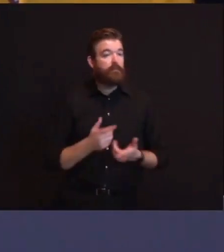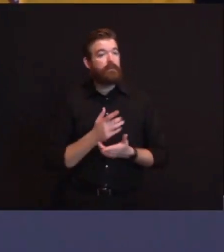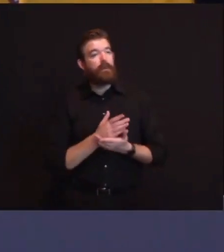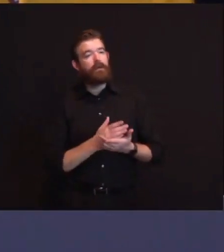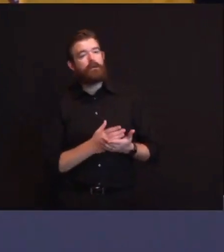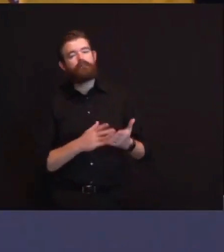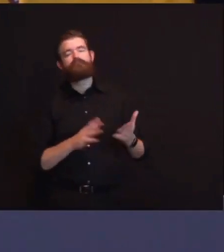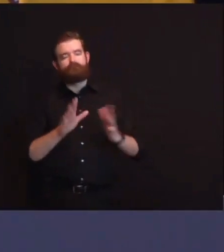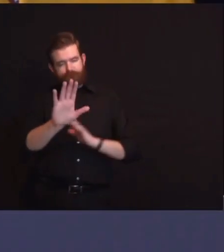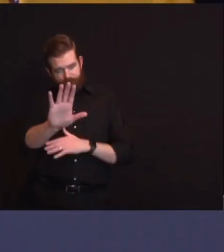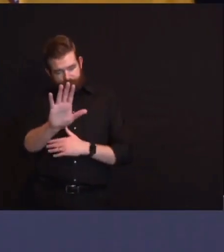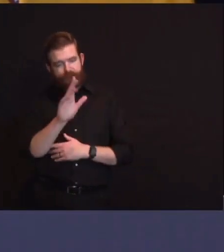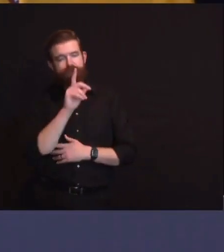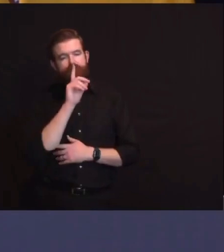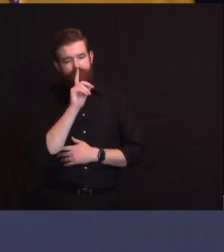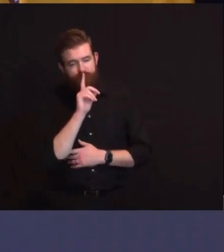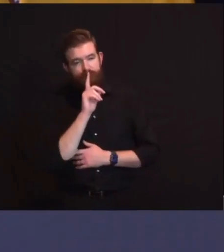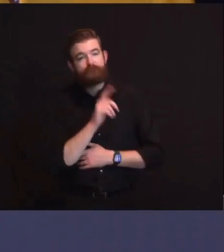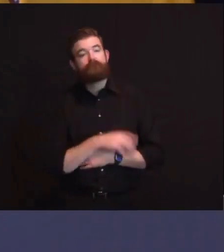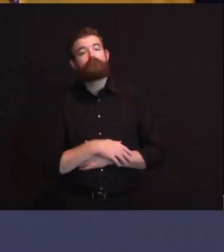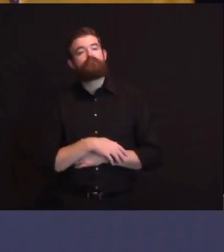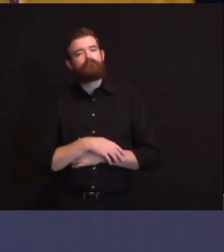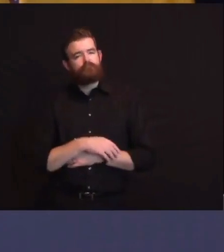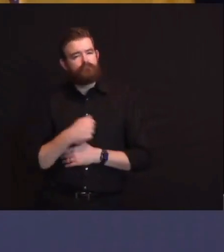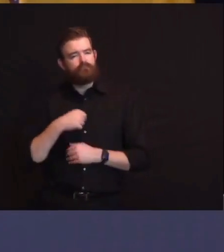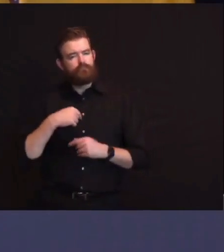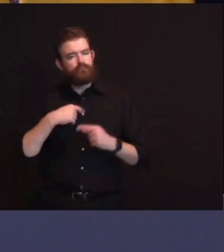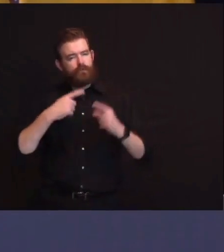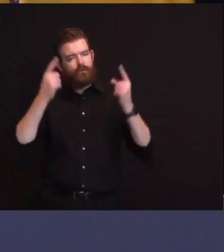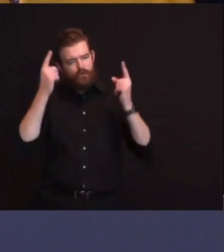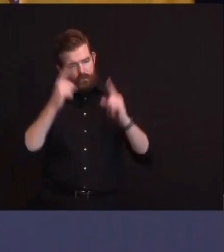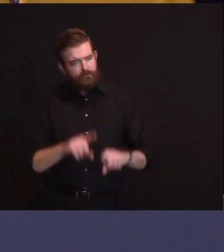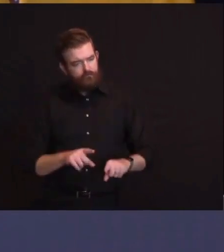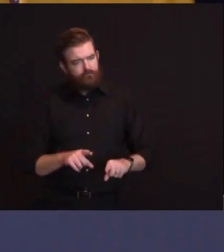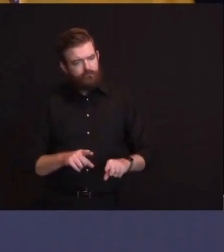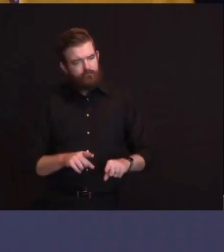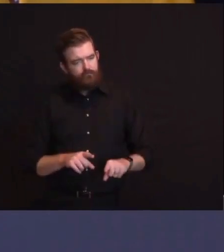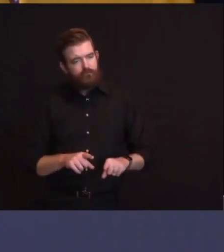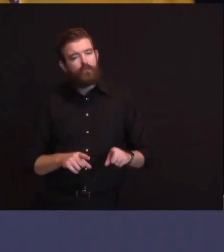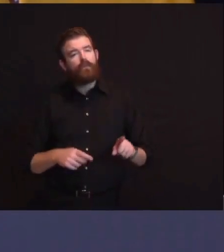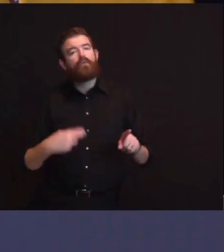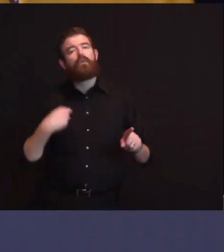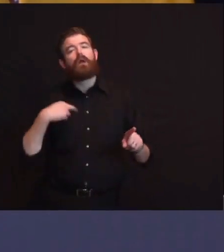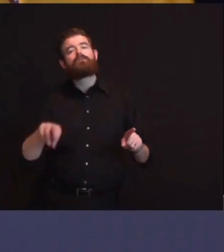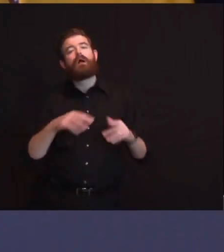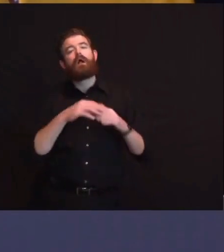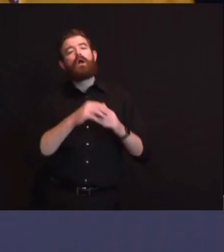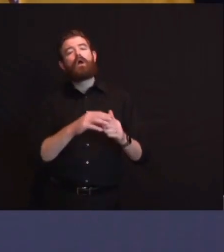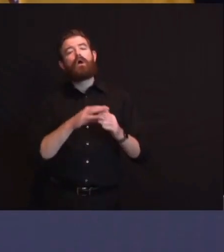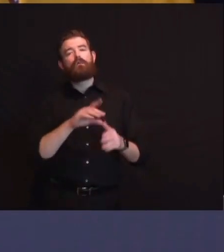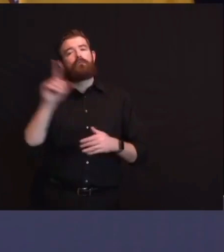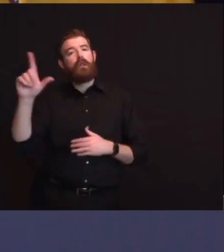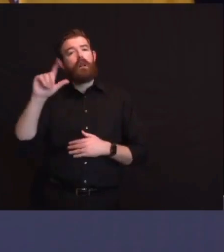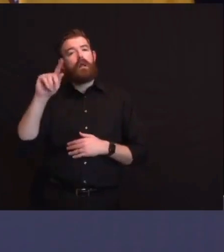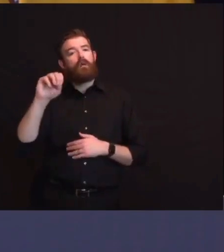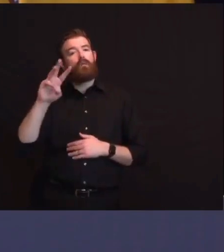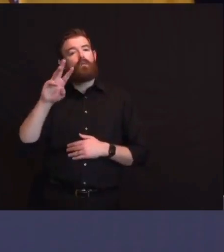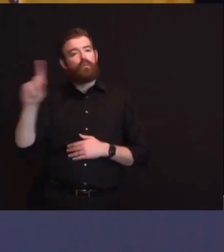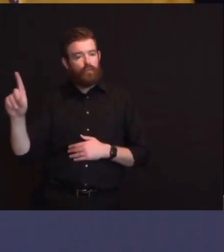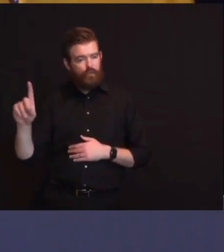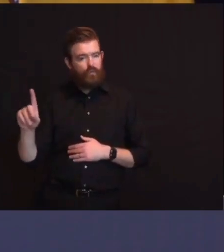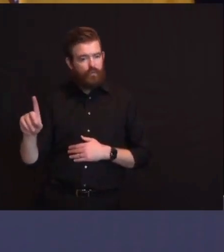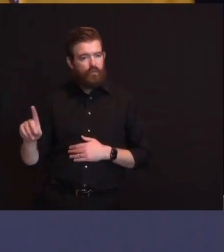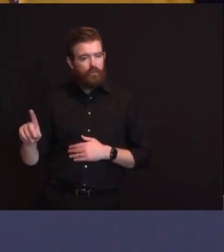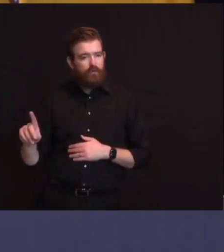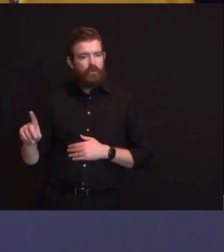with elected leaders, faith leaders, and others in and around Lakewood has been outstanding, but there's no escaping the fact that that's been a hot spot.